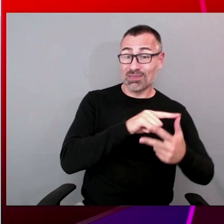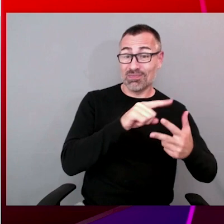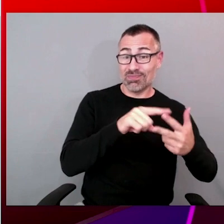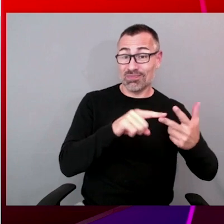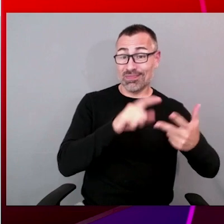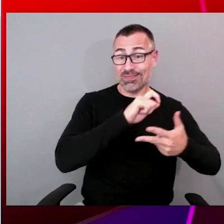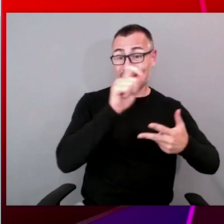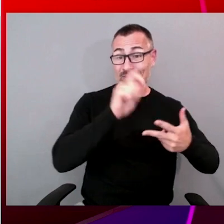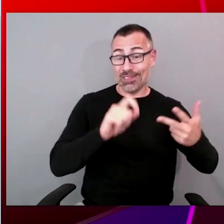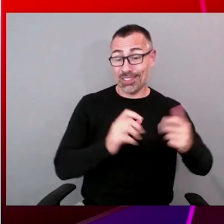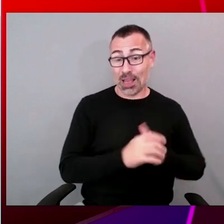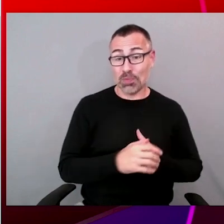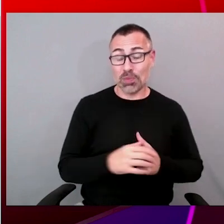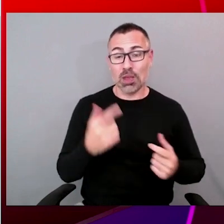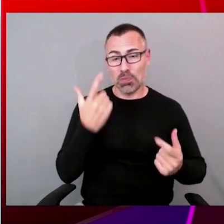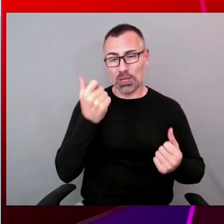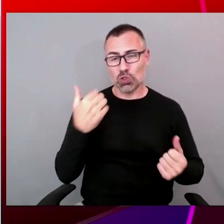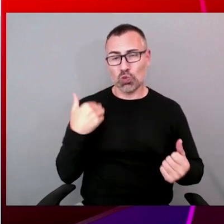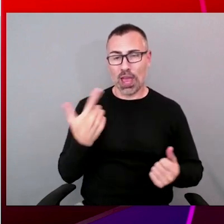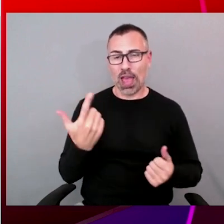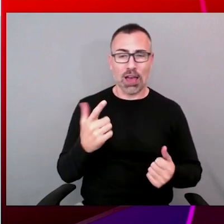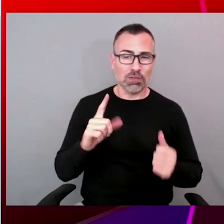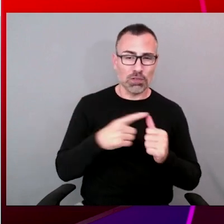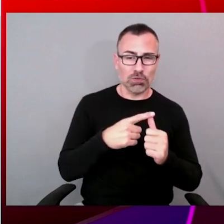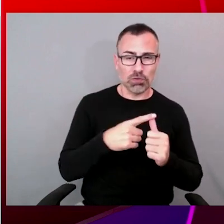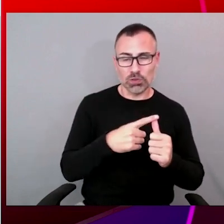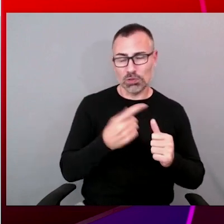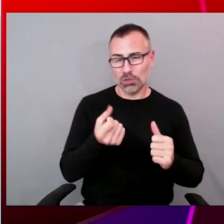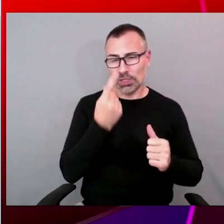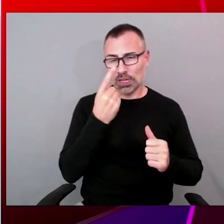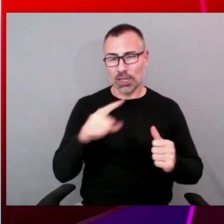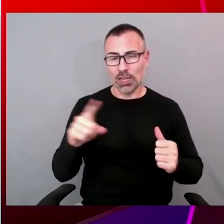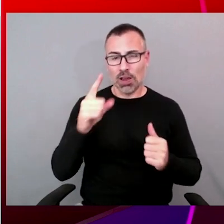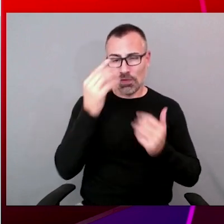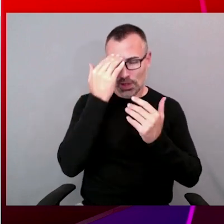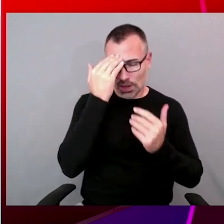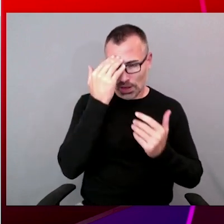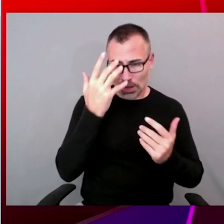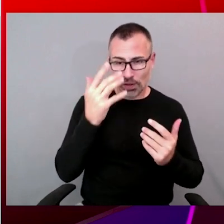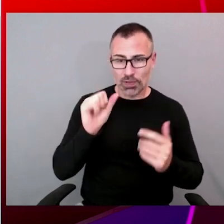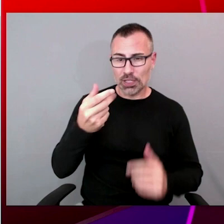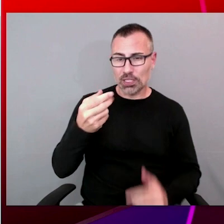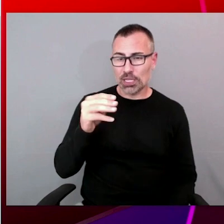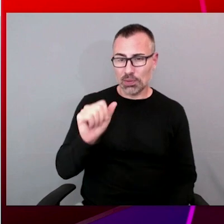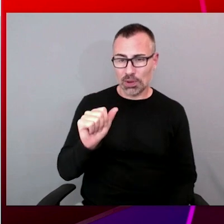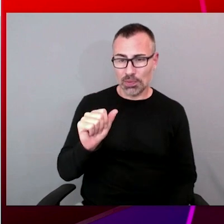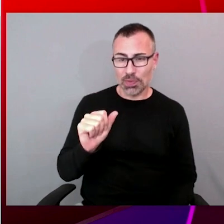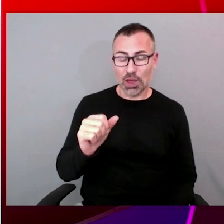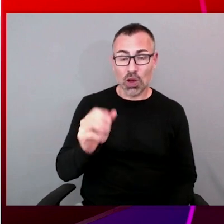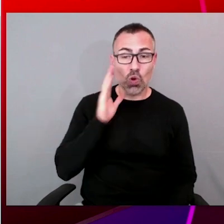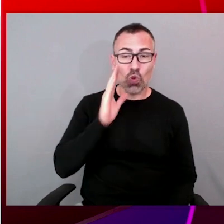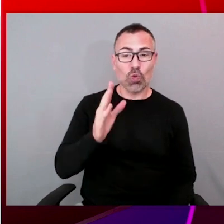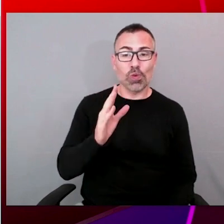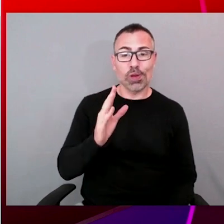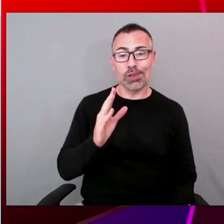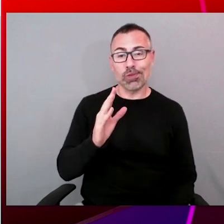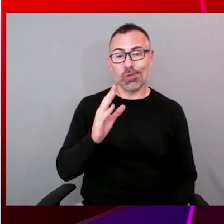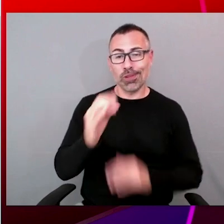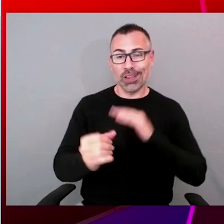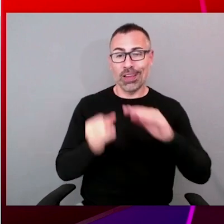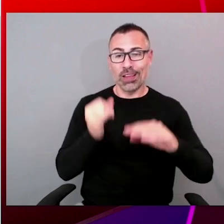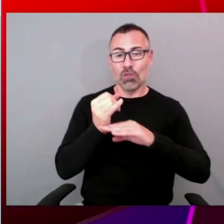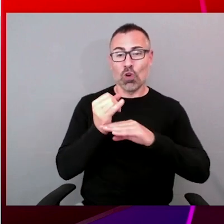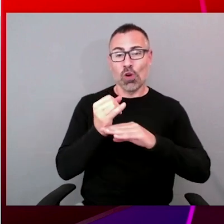first-hand knowledge of the source object schema, we'll create the schema, or sorry, infer or classify the data, we'll infer the